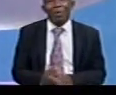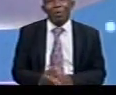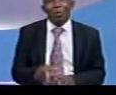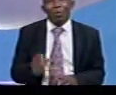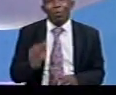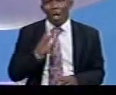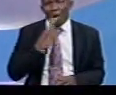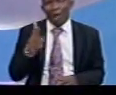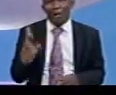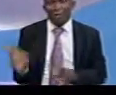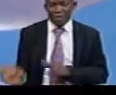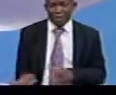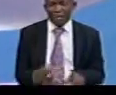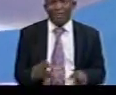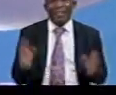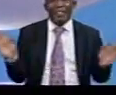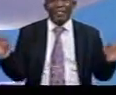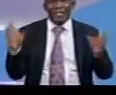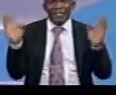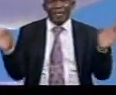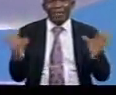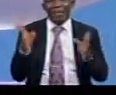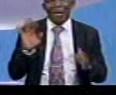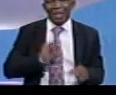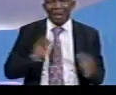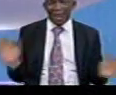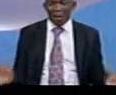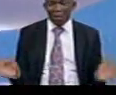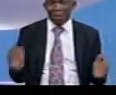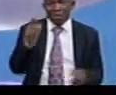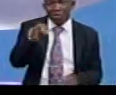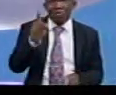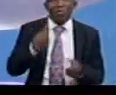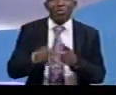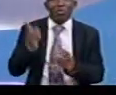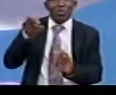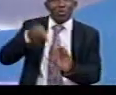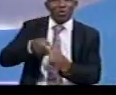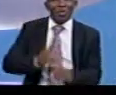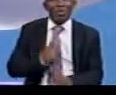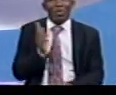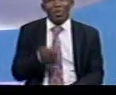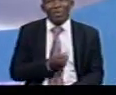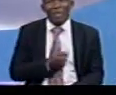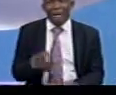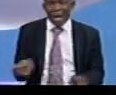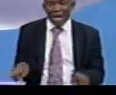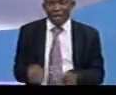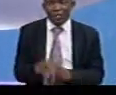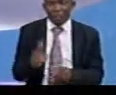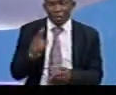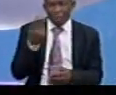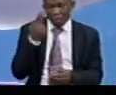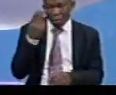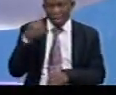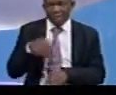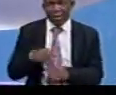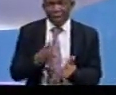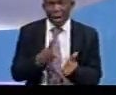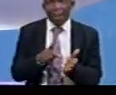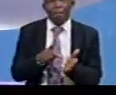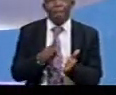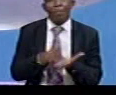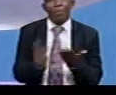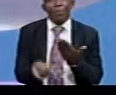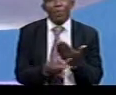really celebrating. And I encourage you to join us in the celebration. We're going to pick up our program sheet, and we shall be